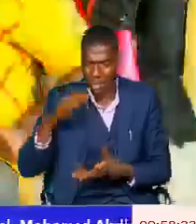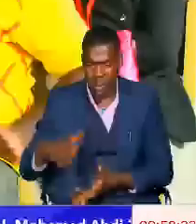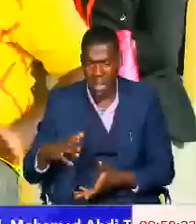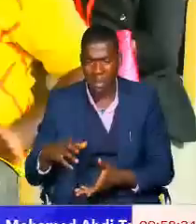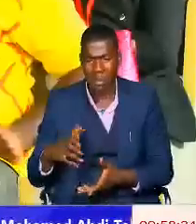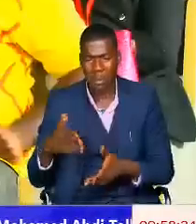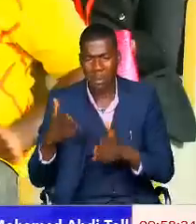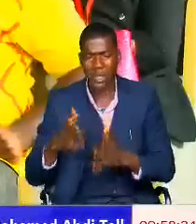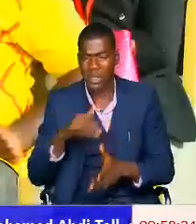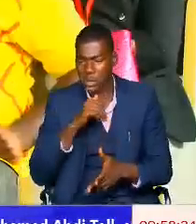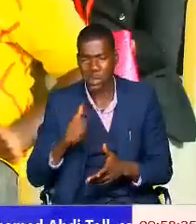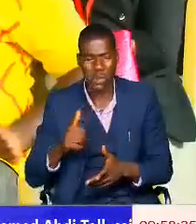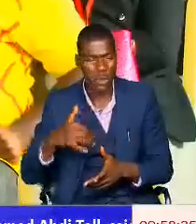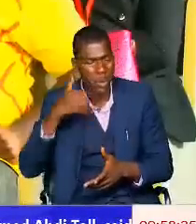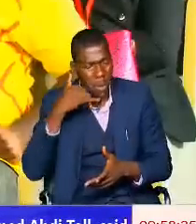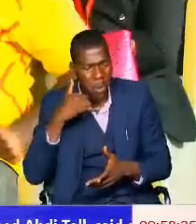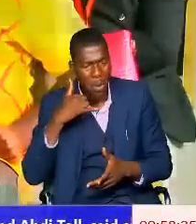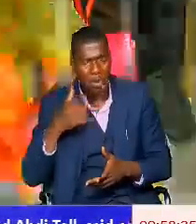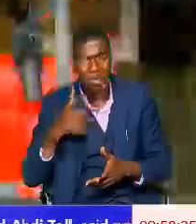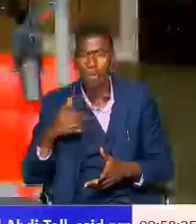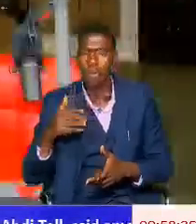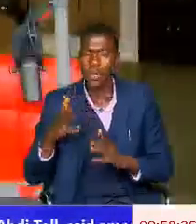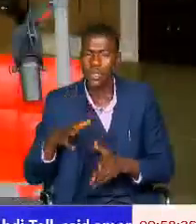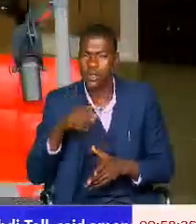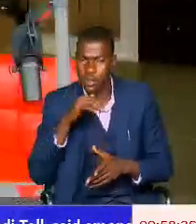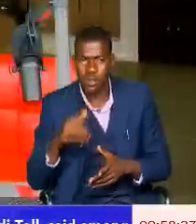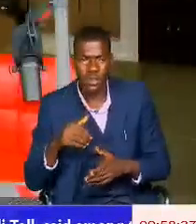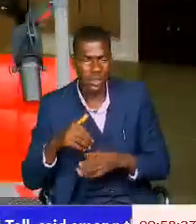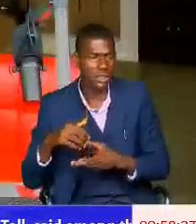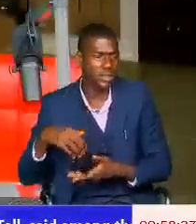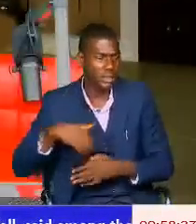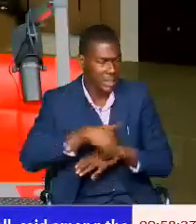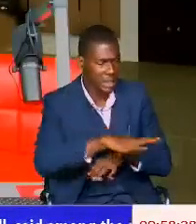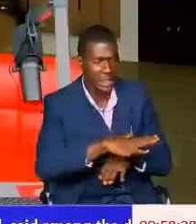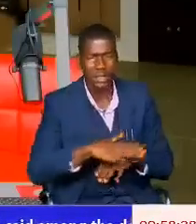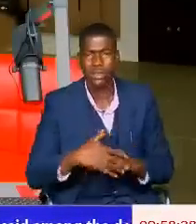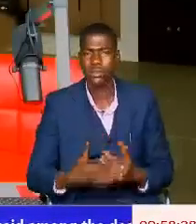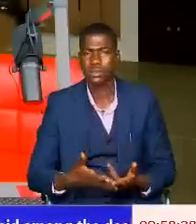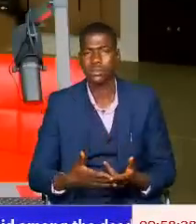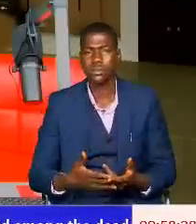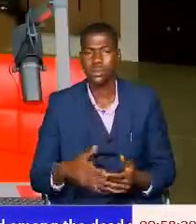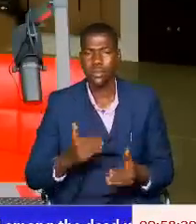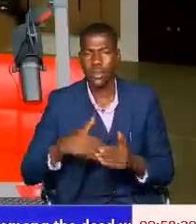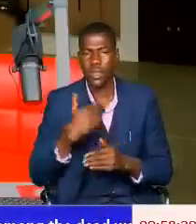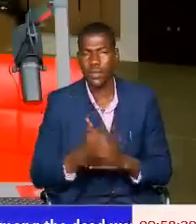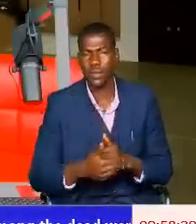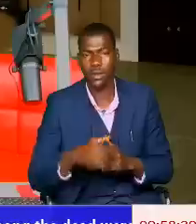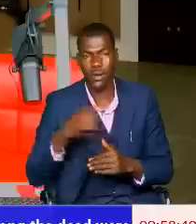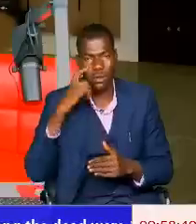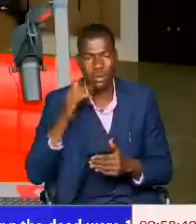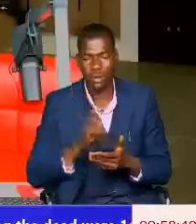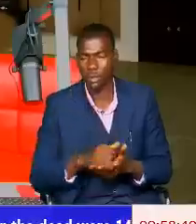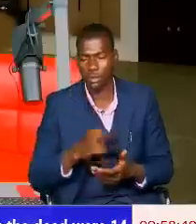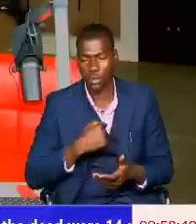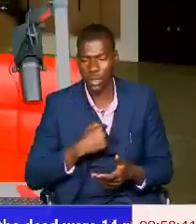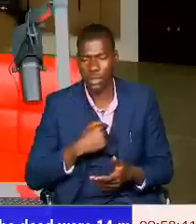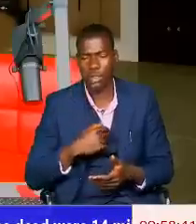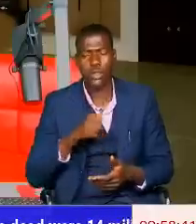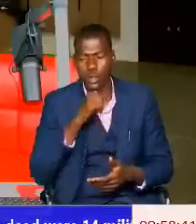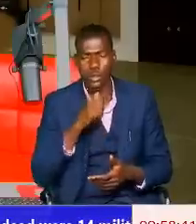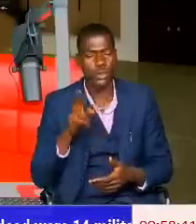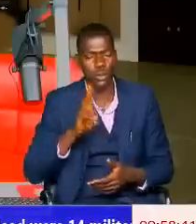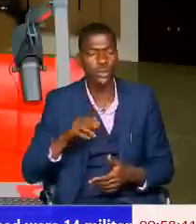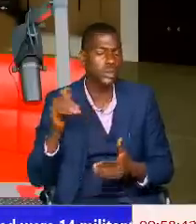even deliver, nor even call the phone number on the document for us to come and collect. After that episode, I learned my lesson